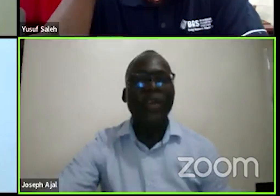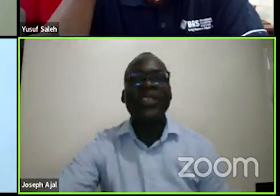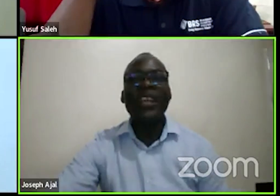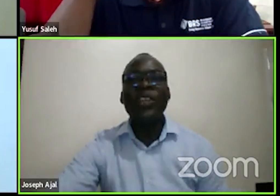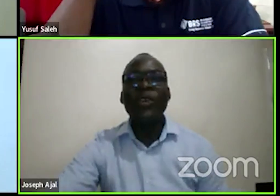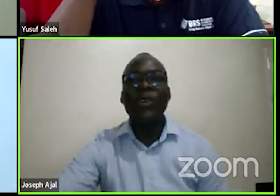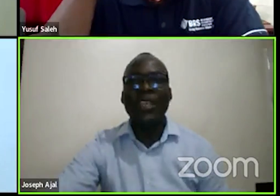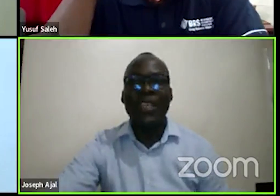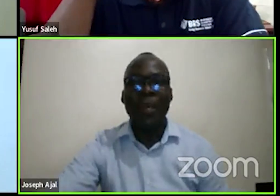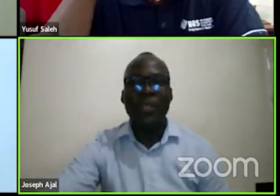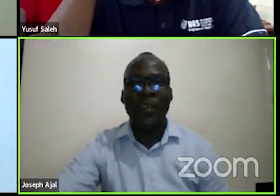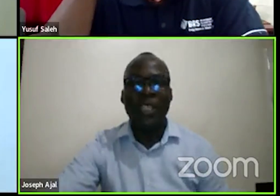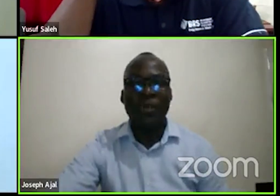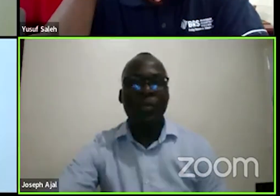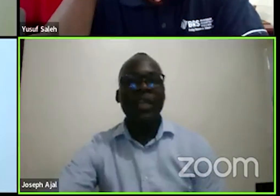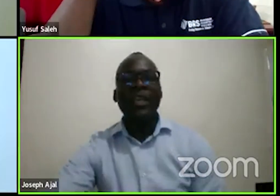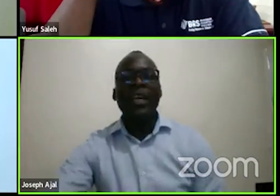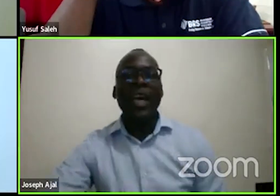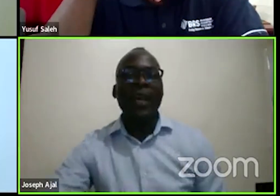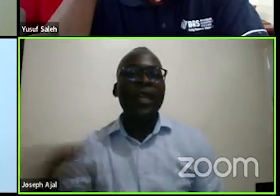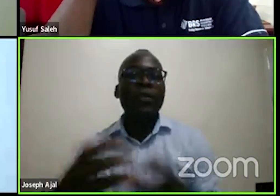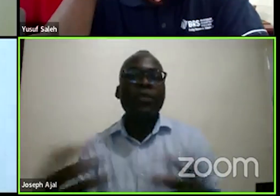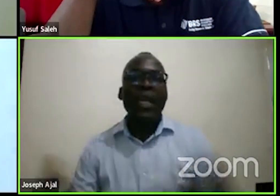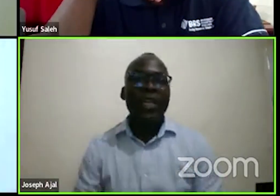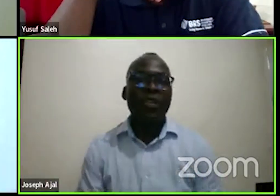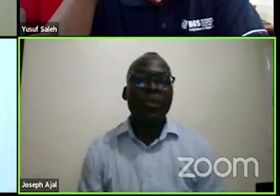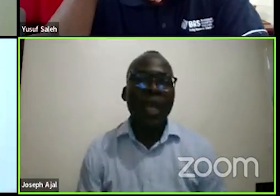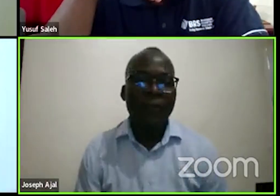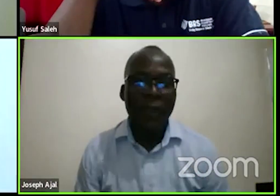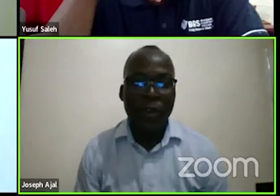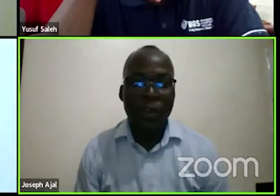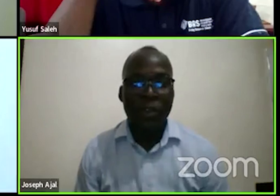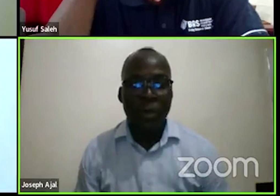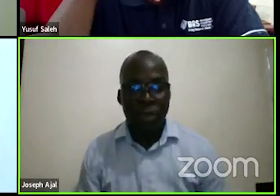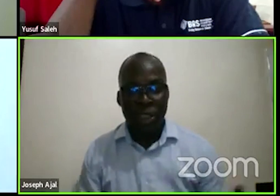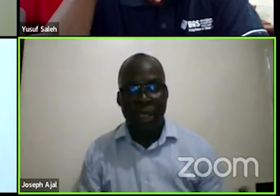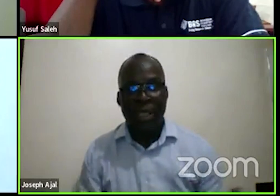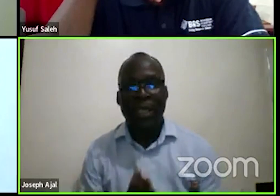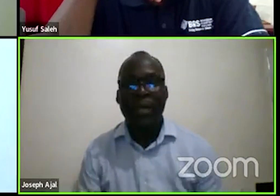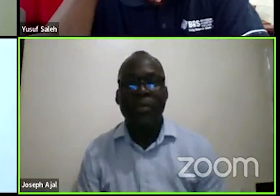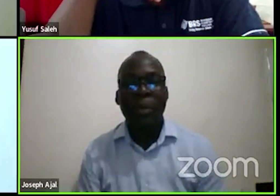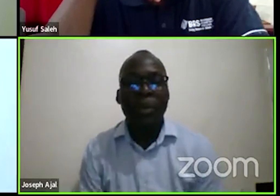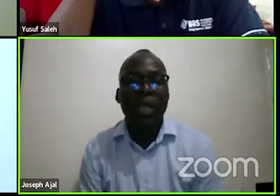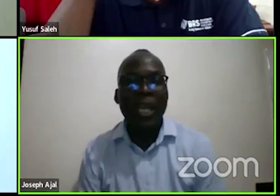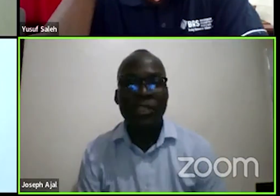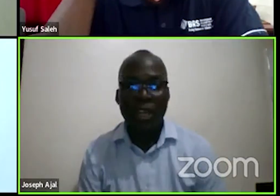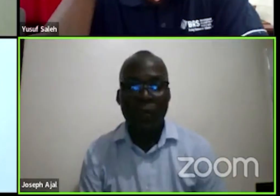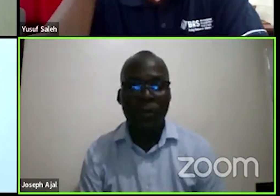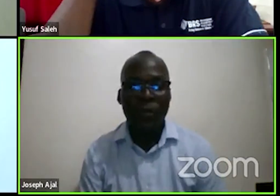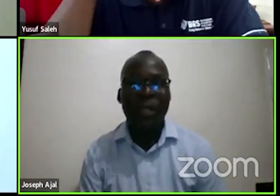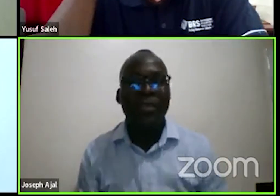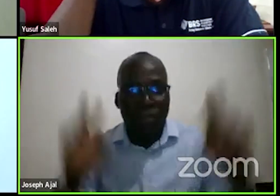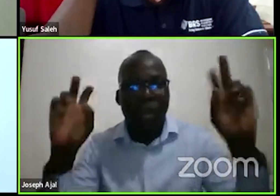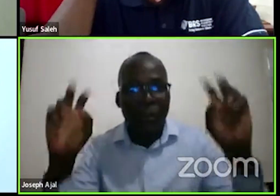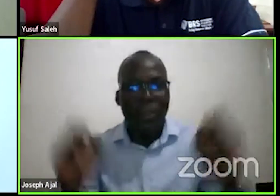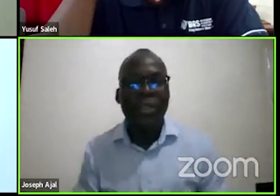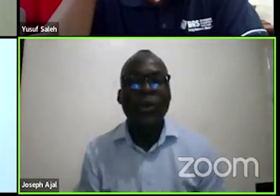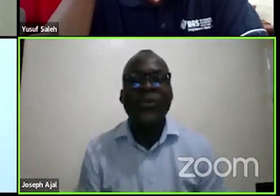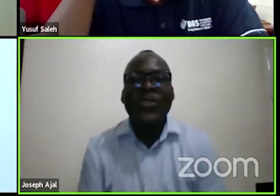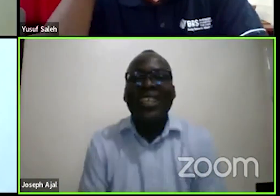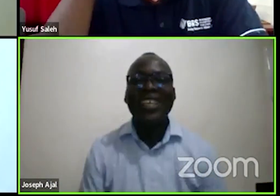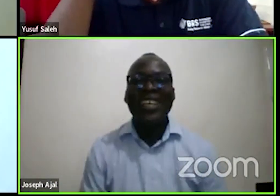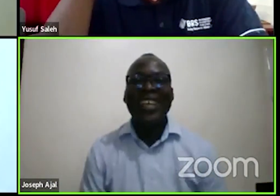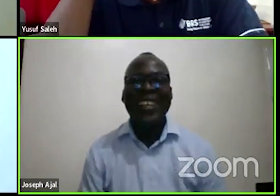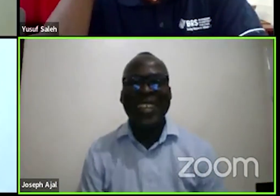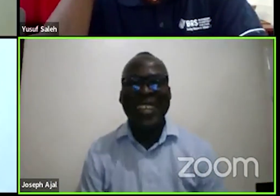Sorry, Grace, I know that our time is fast spent, but I feel it would be extremely unfair not to appreciate the people that I traveled in